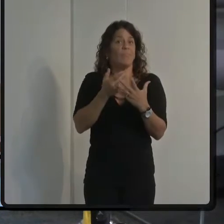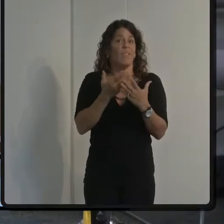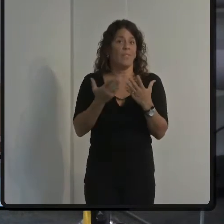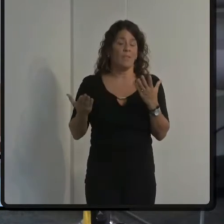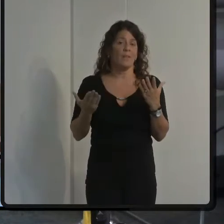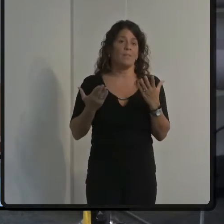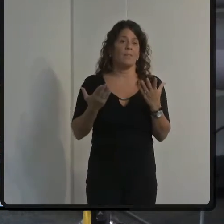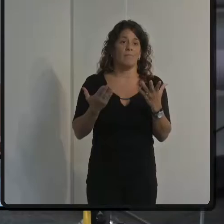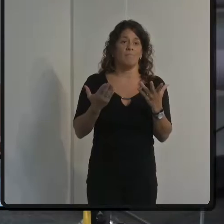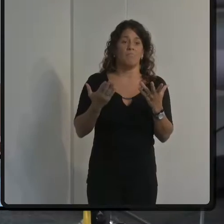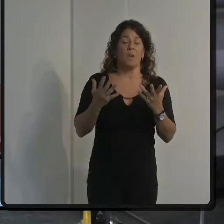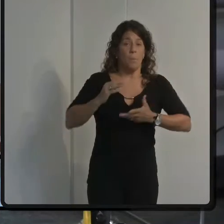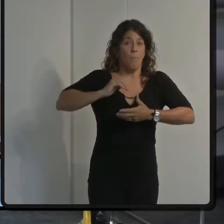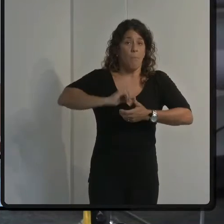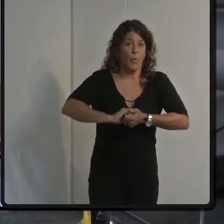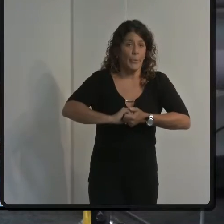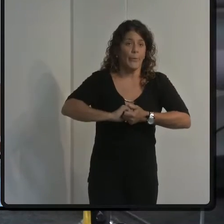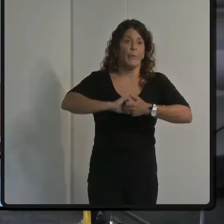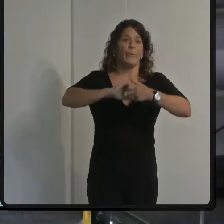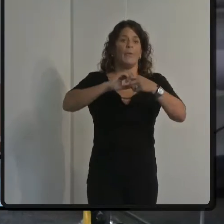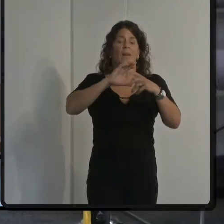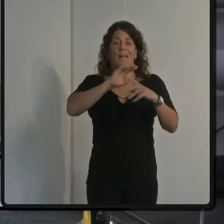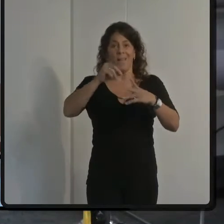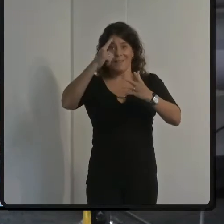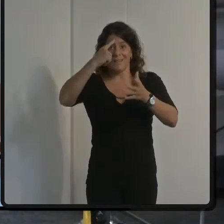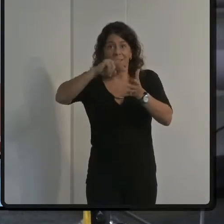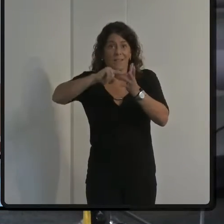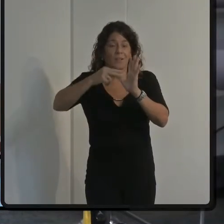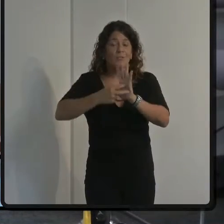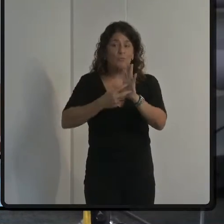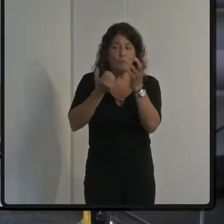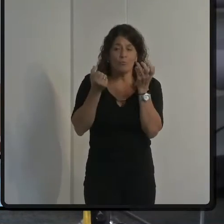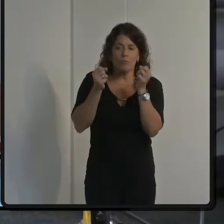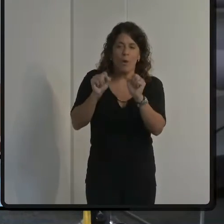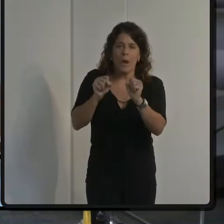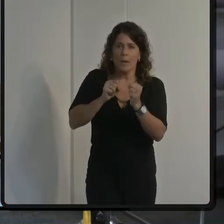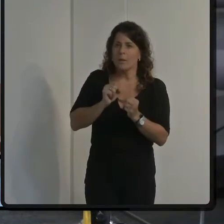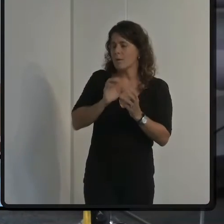confluence of partnership, of intentional strategies,